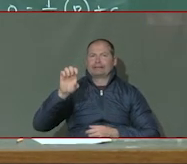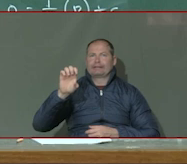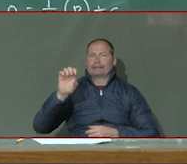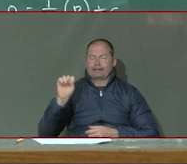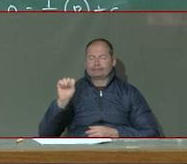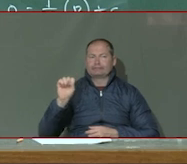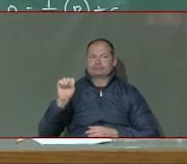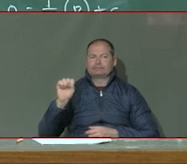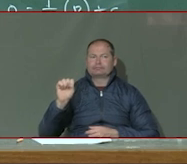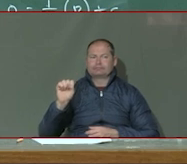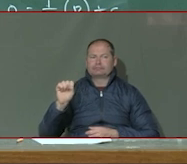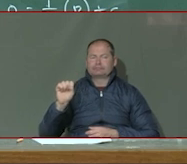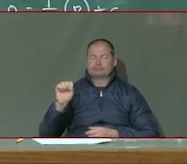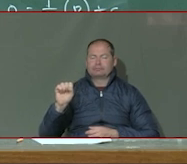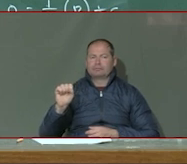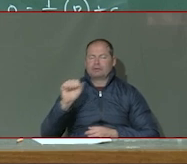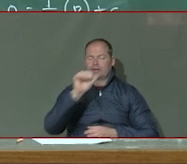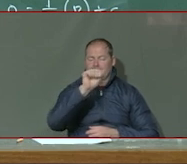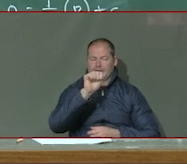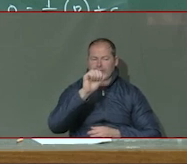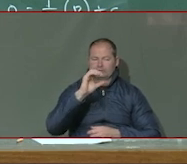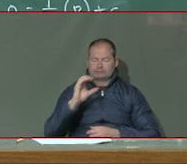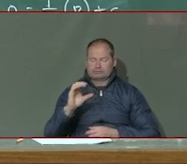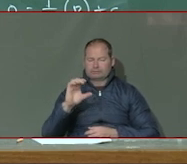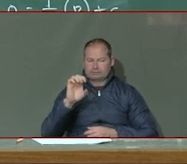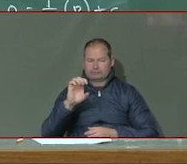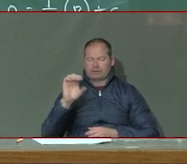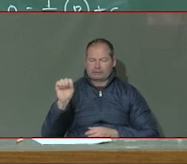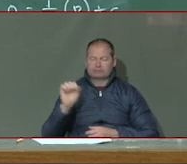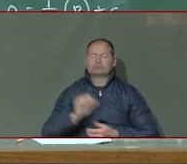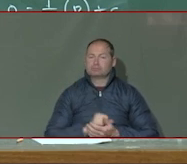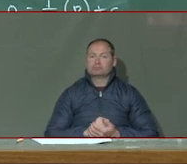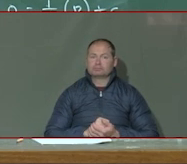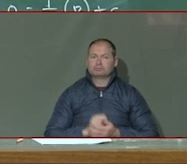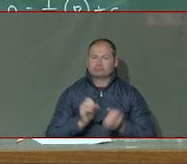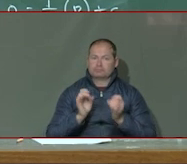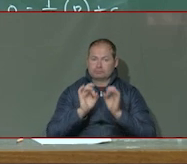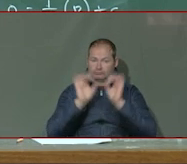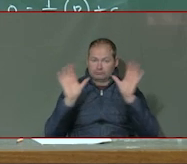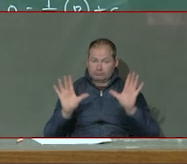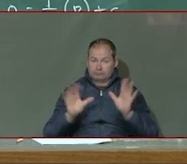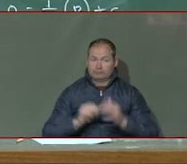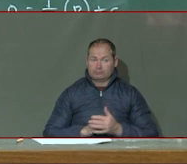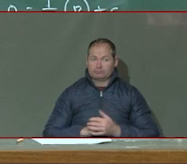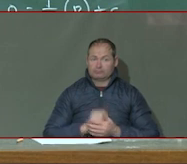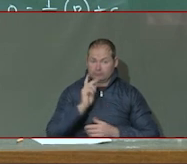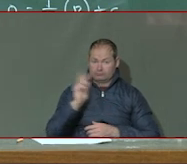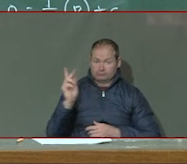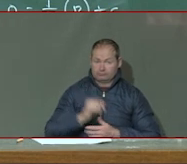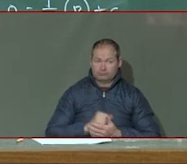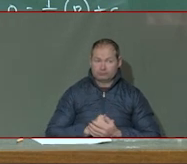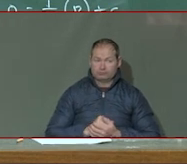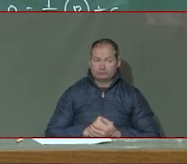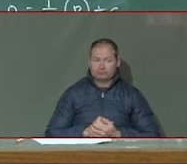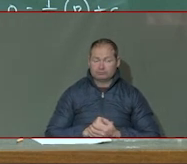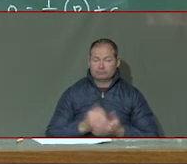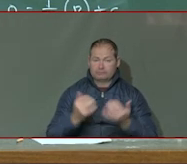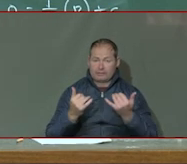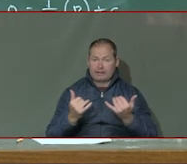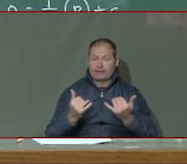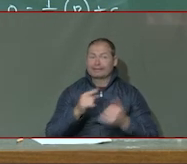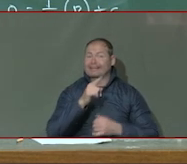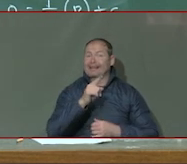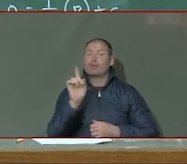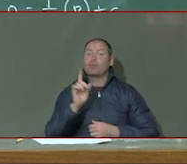Right, is that clear? That is a parallelogram. Now,